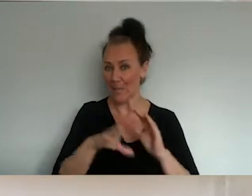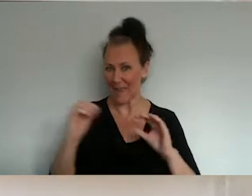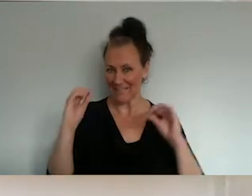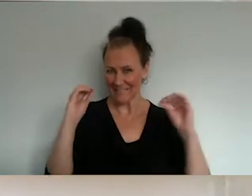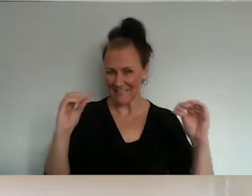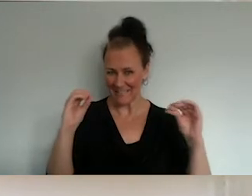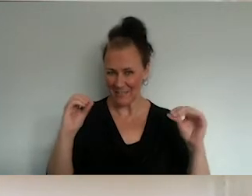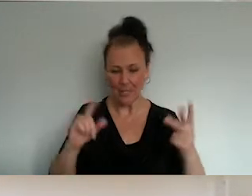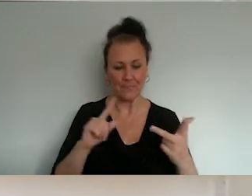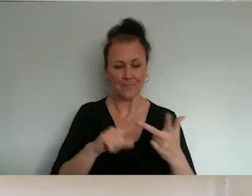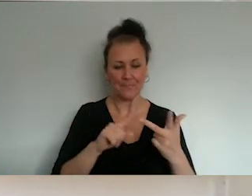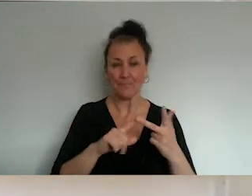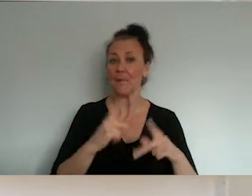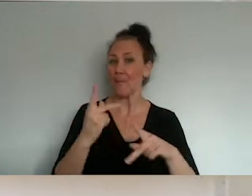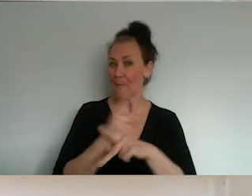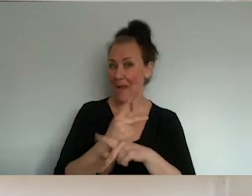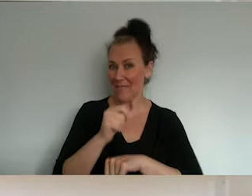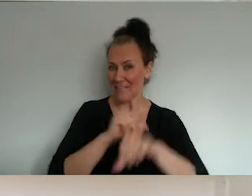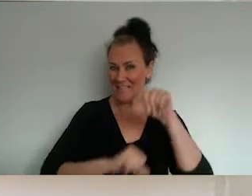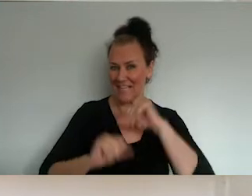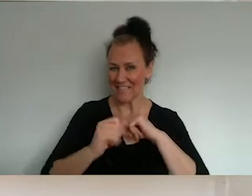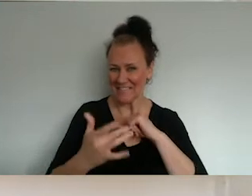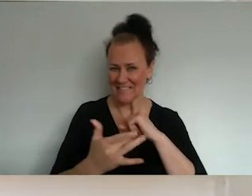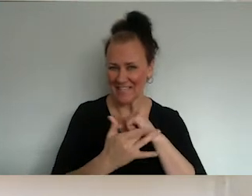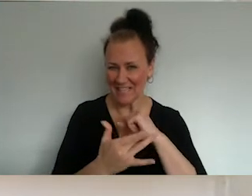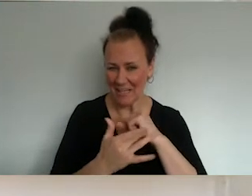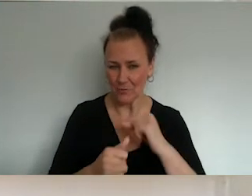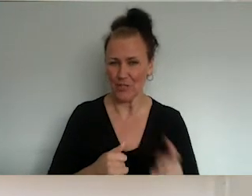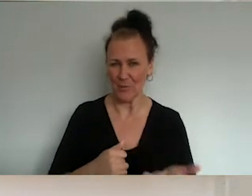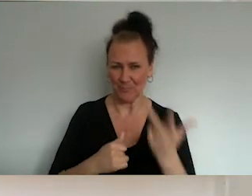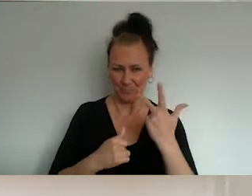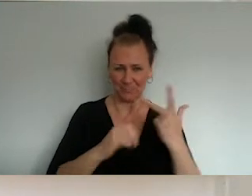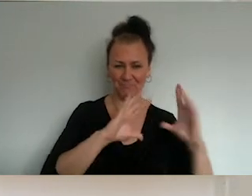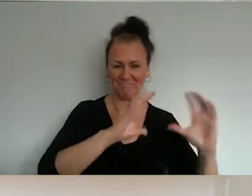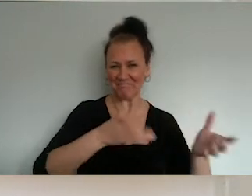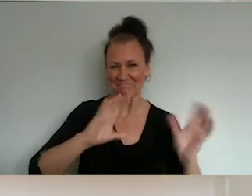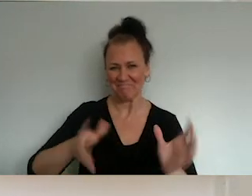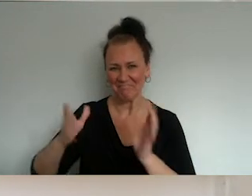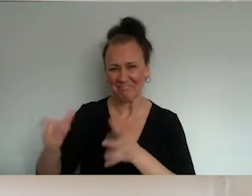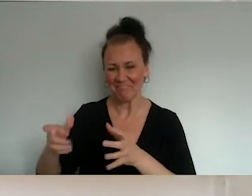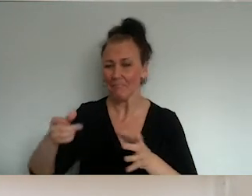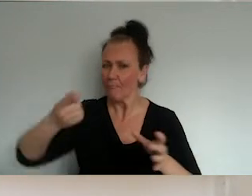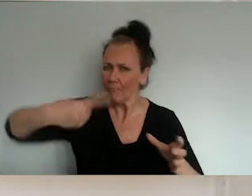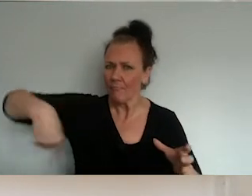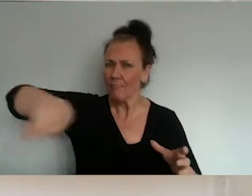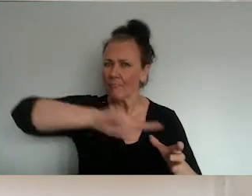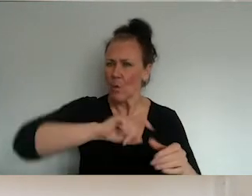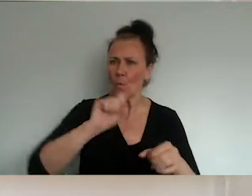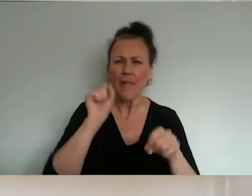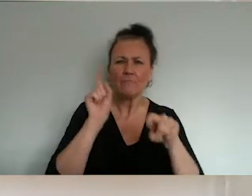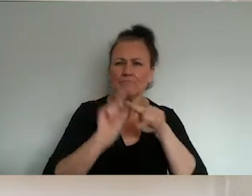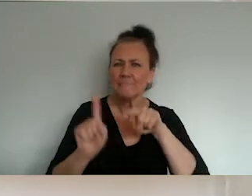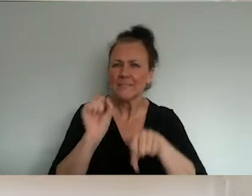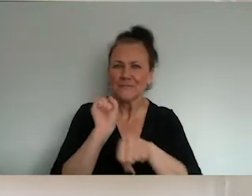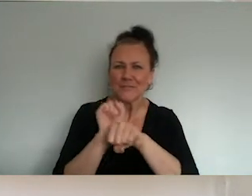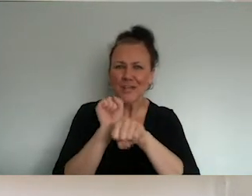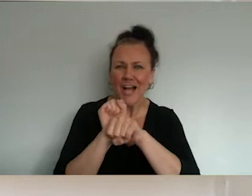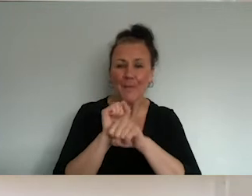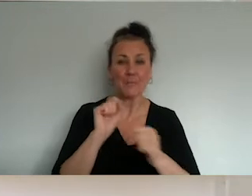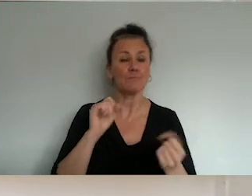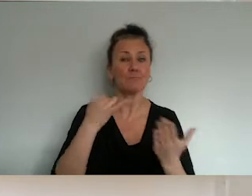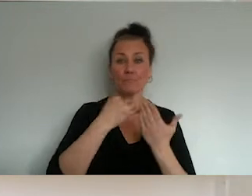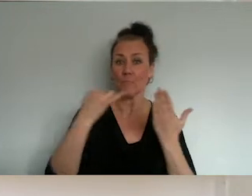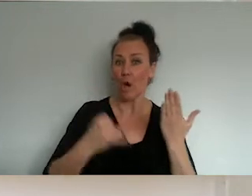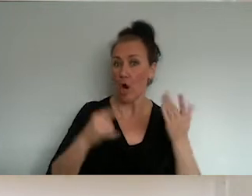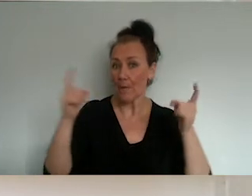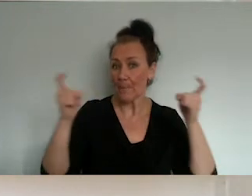Curriculum and Teaching, Mathematics, Science, and Technology. Graduates from these departments will work in roles that range